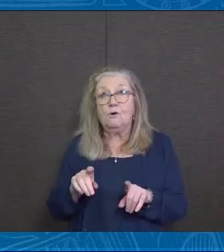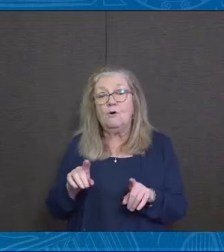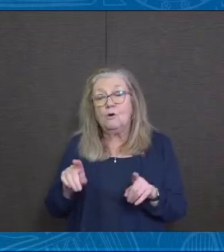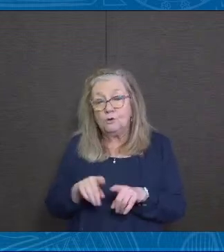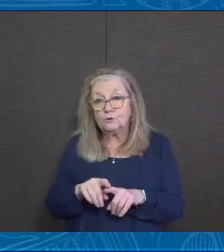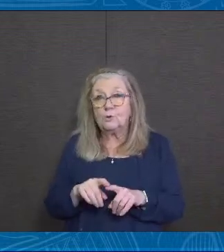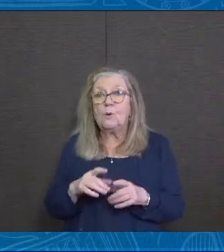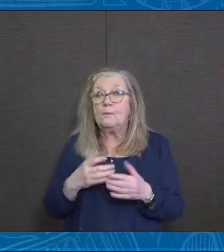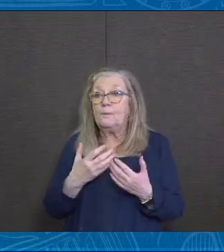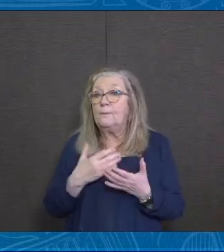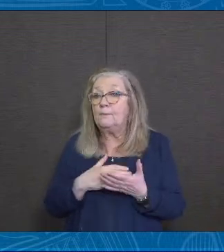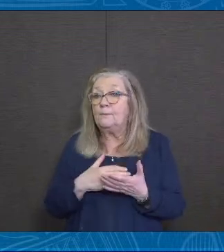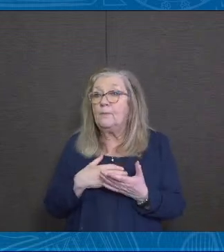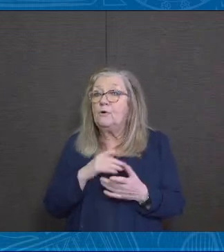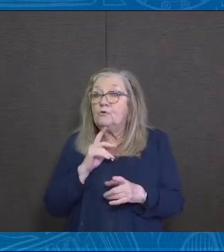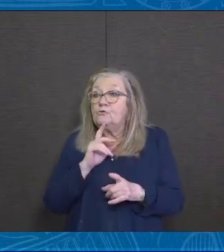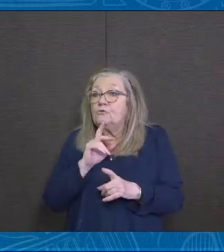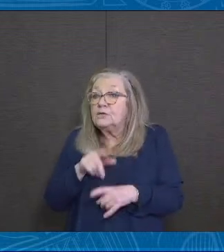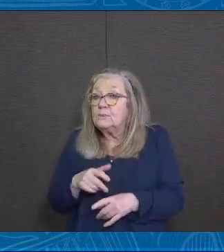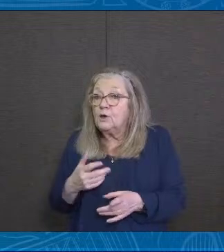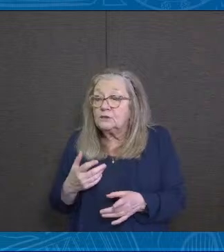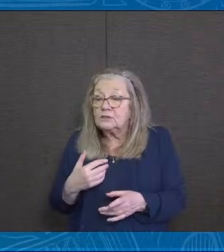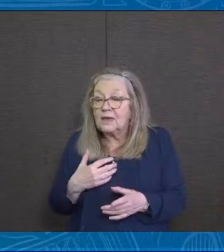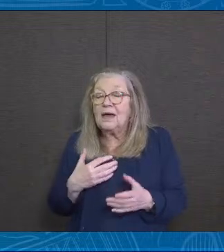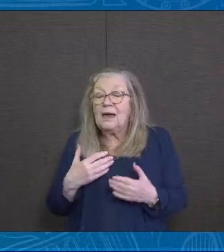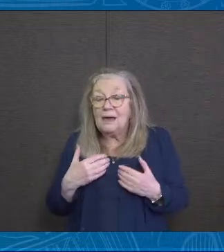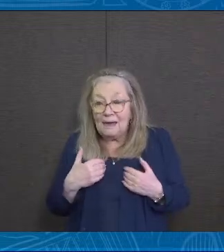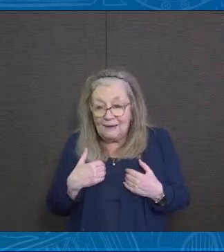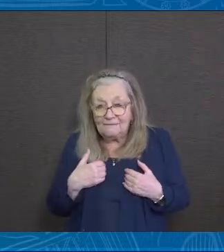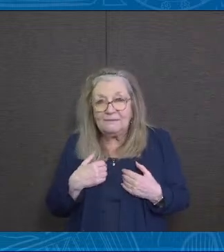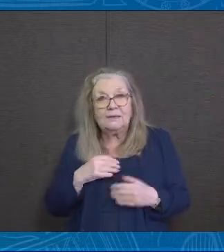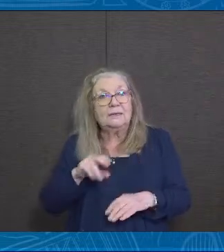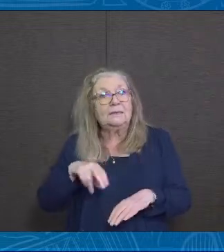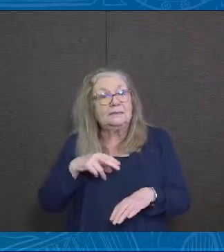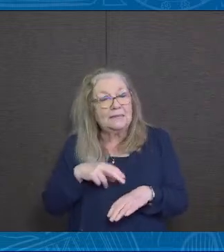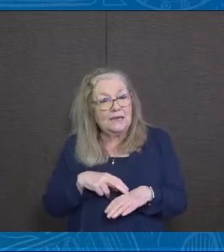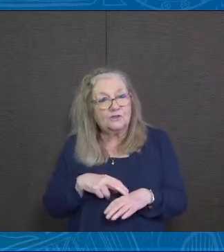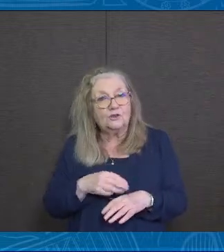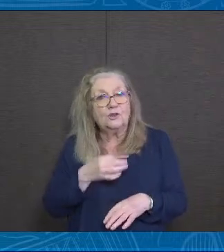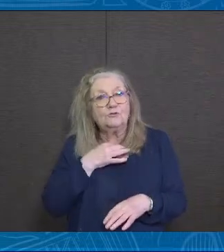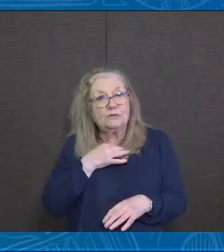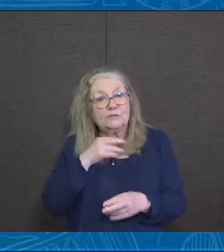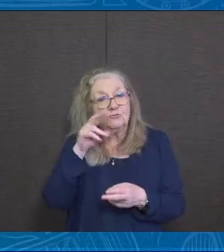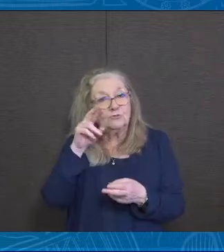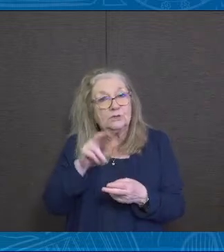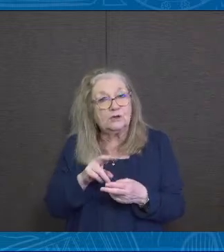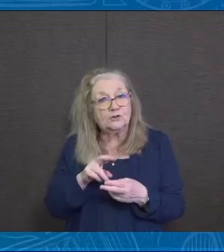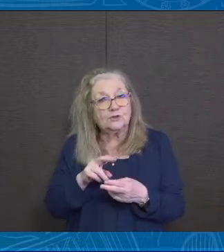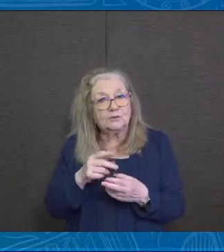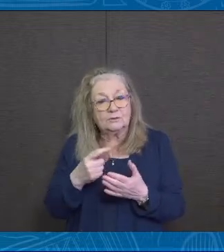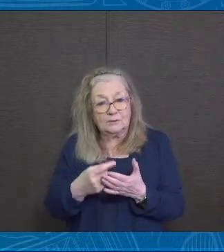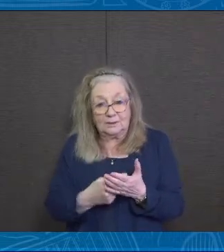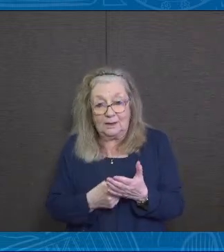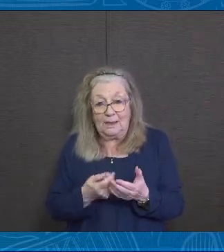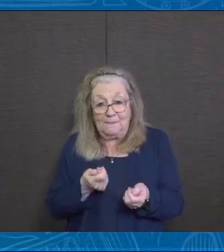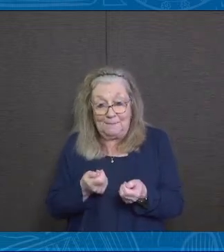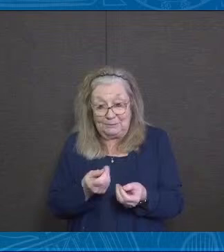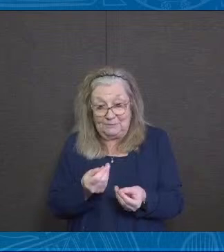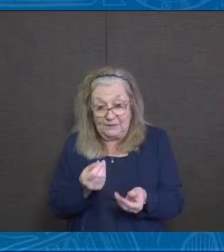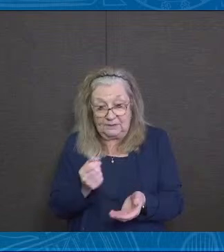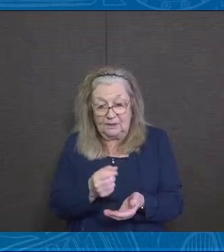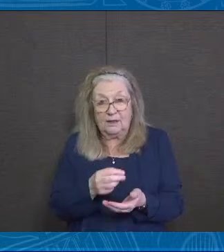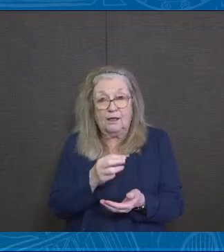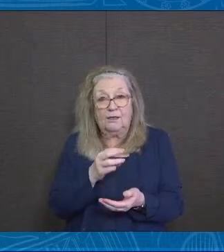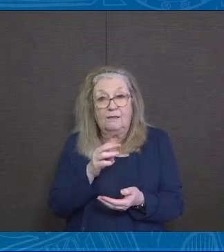of response, we also have our National Disaster Risk Reduction and Management Fund of 544